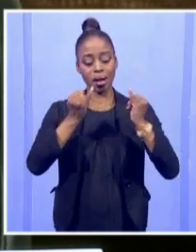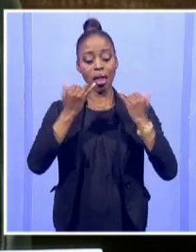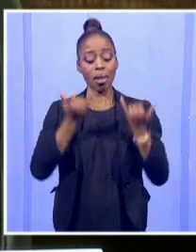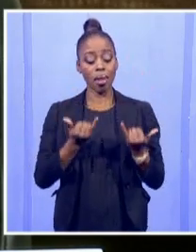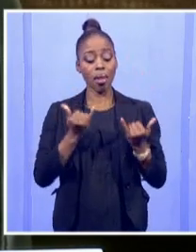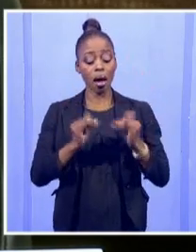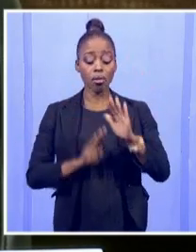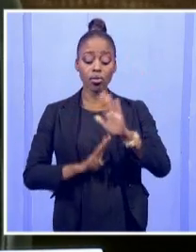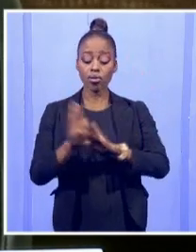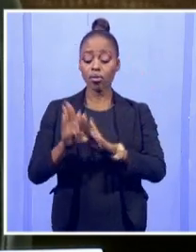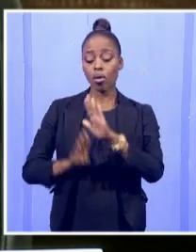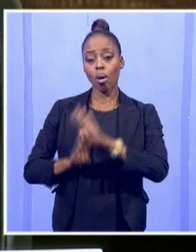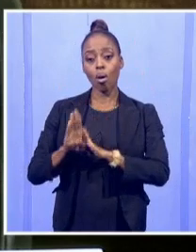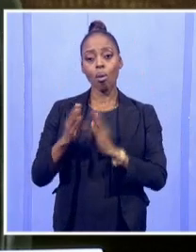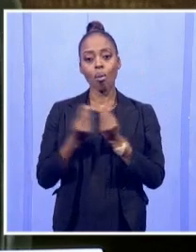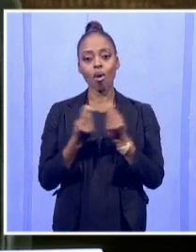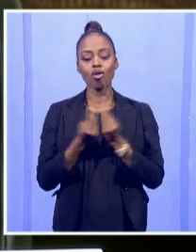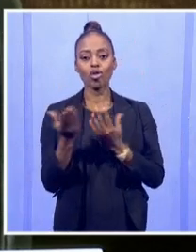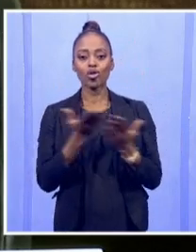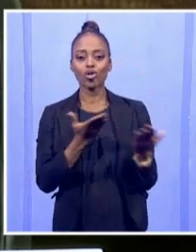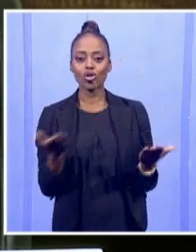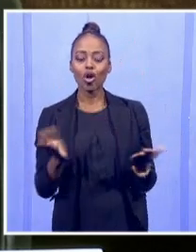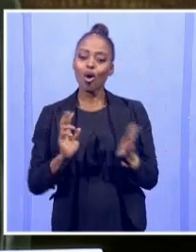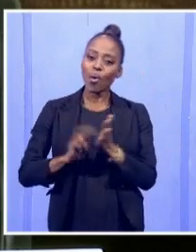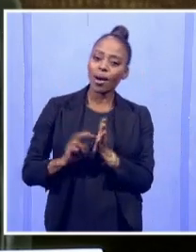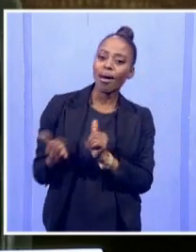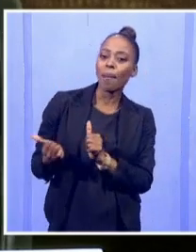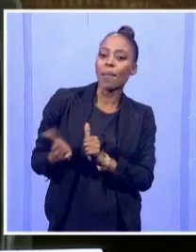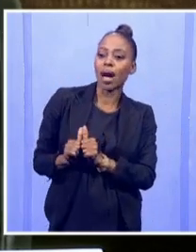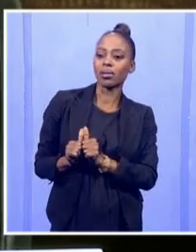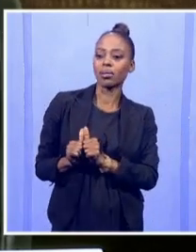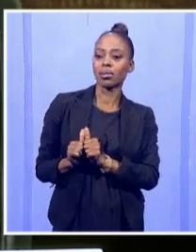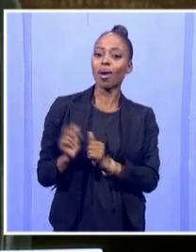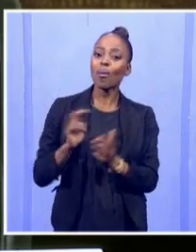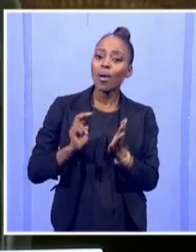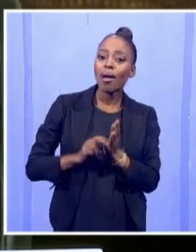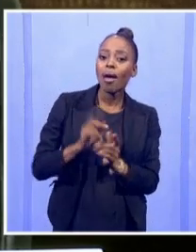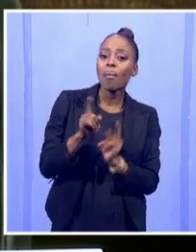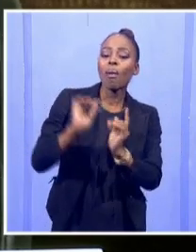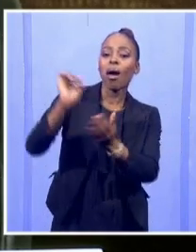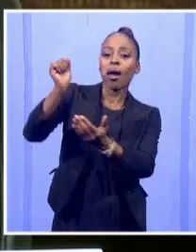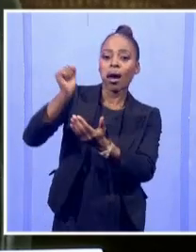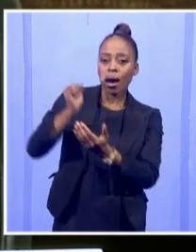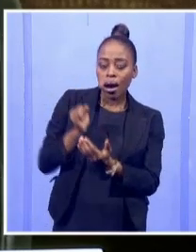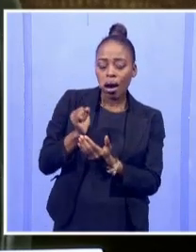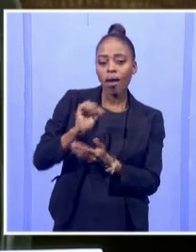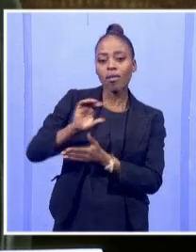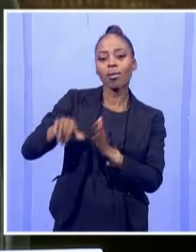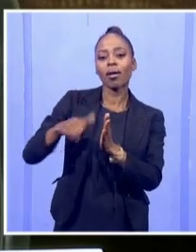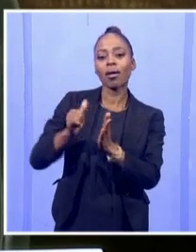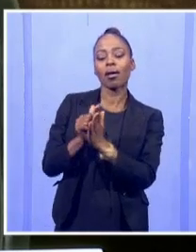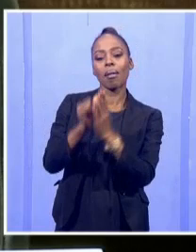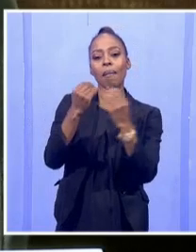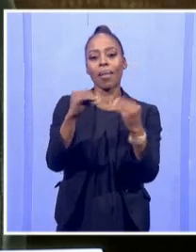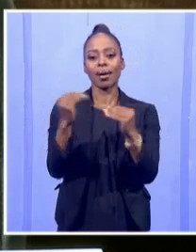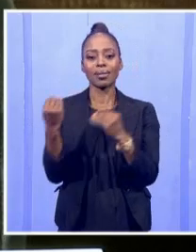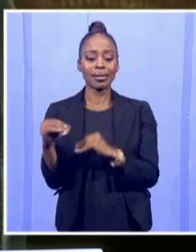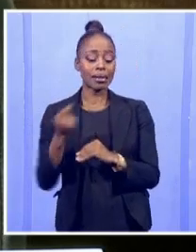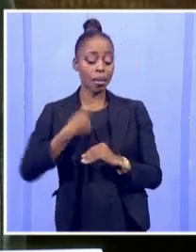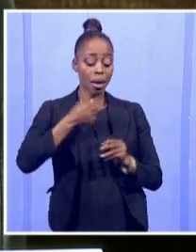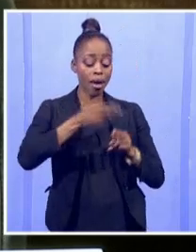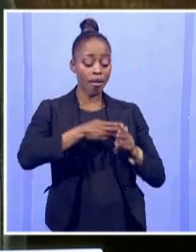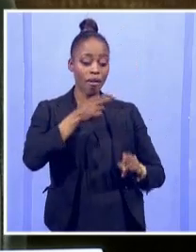up, we look for partnerships, investment partnerships from Saudi businesses, and I will be